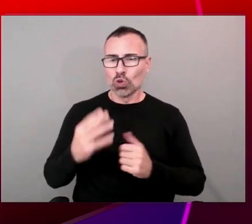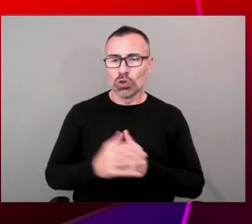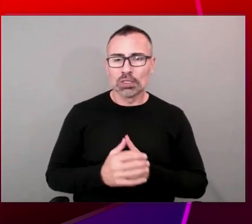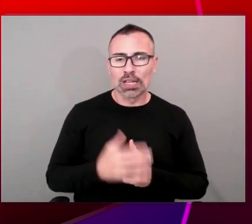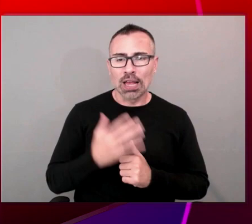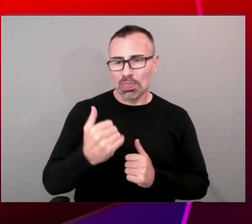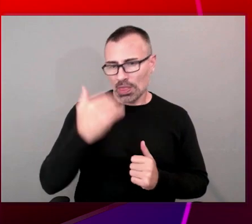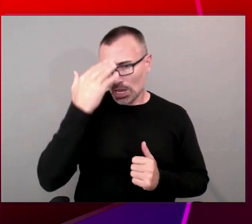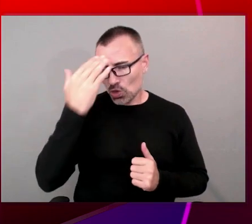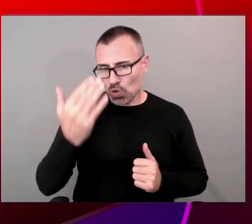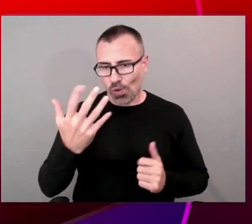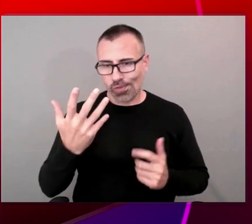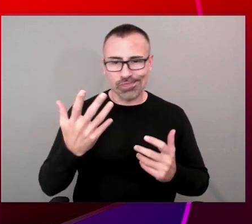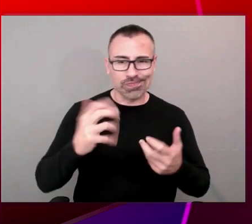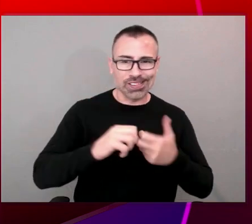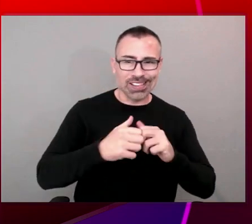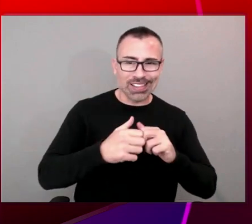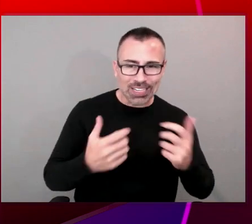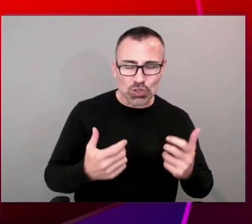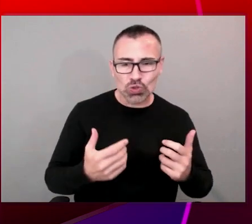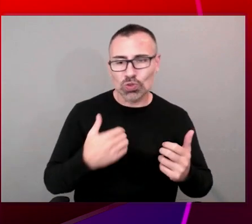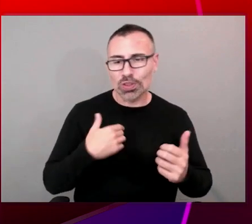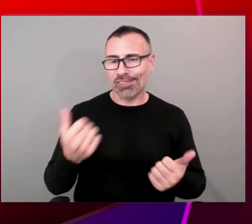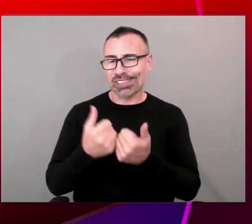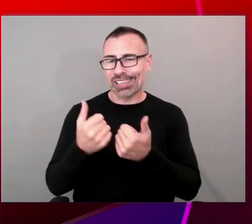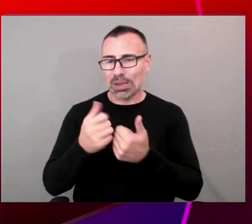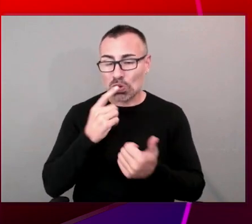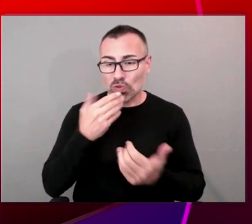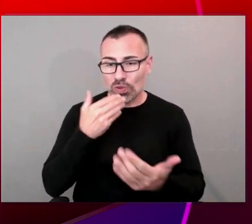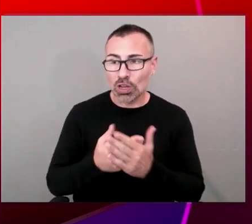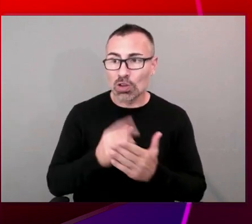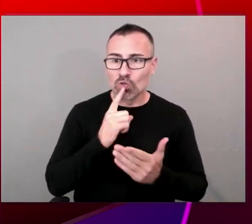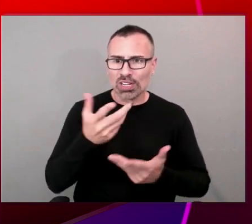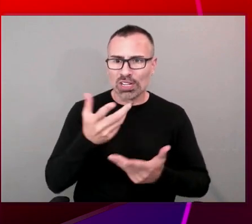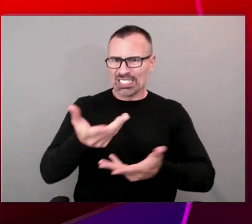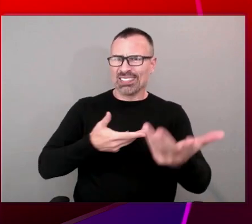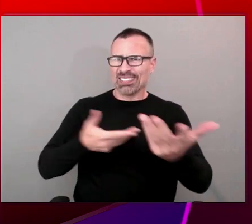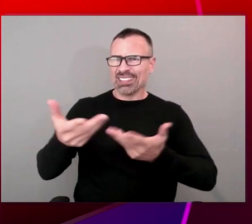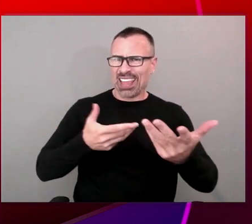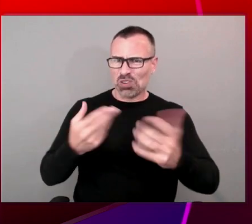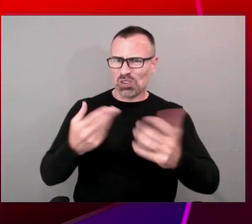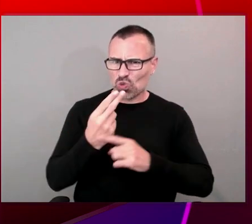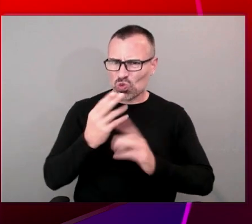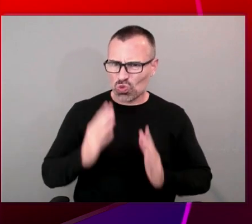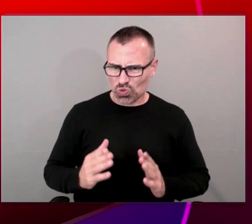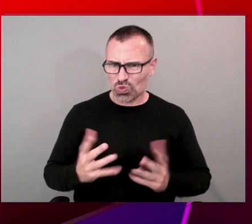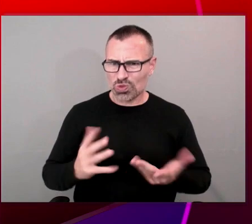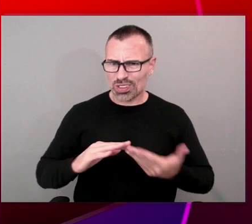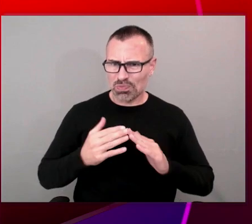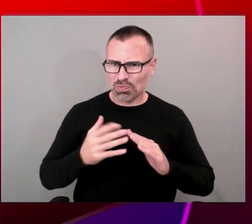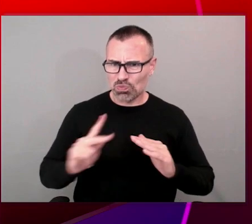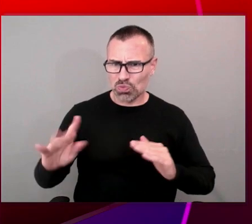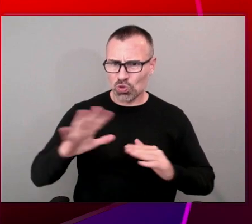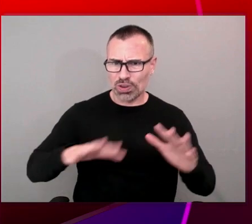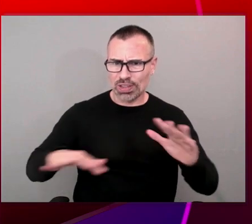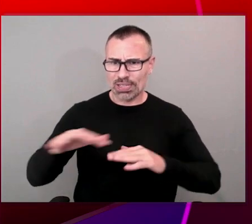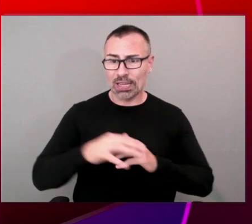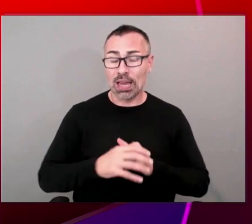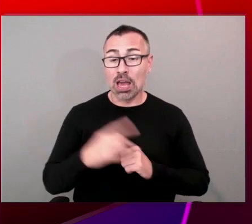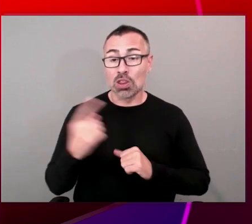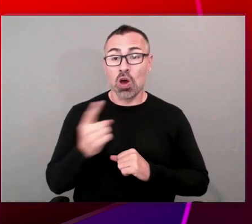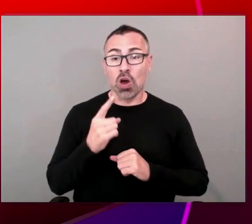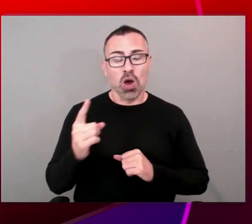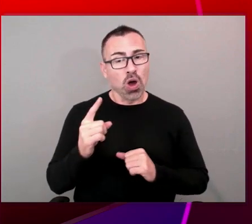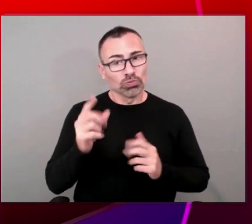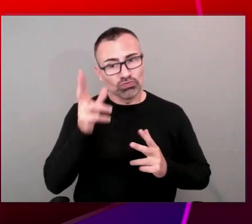really good. They're just really engaged with the user community. And they're always open to feedback.